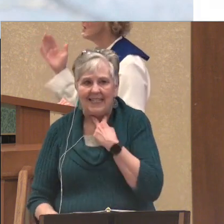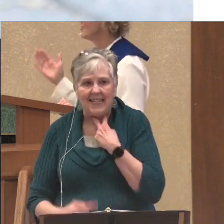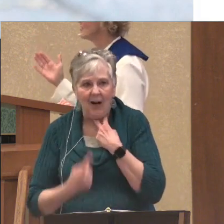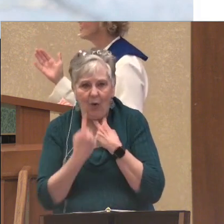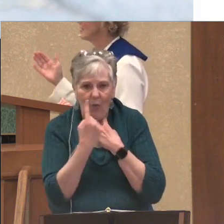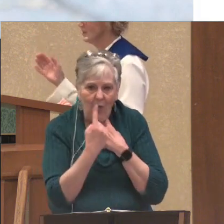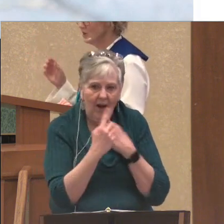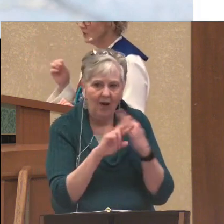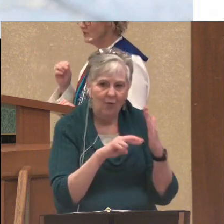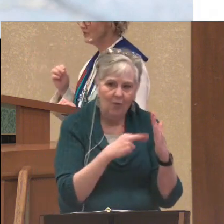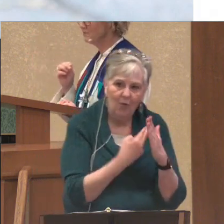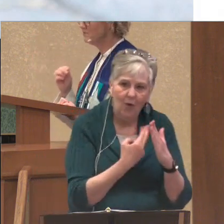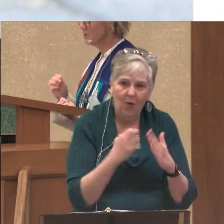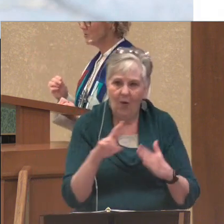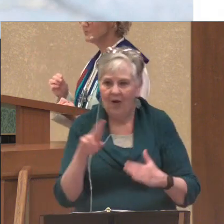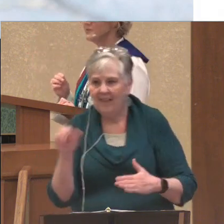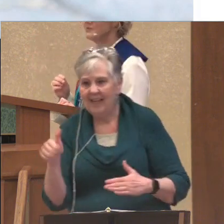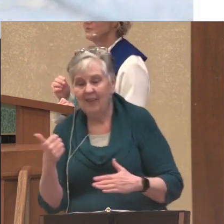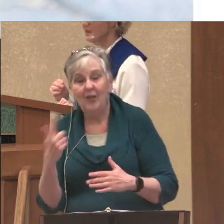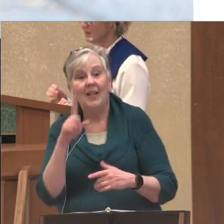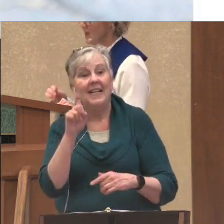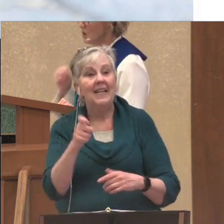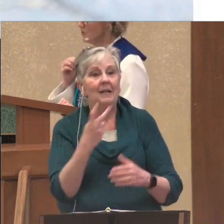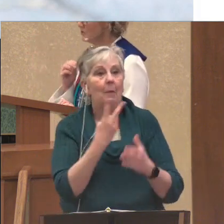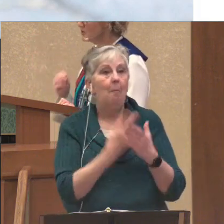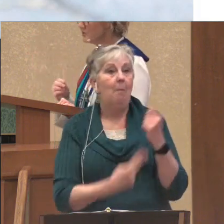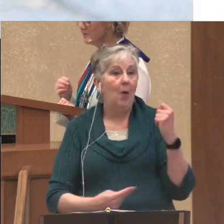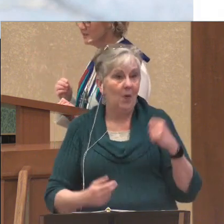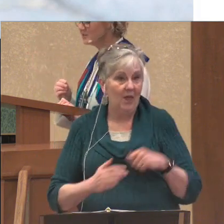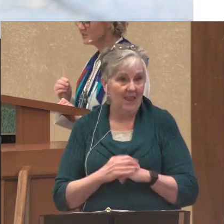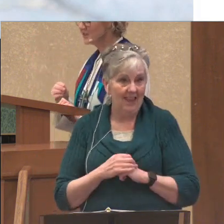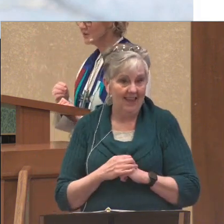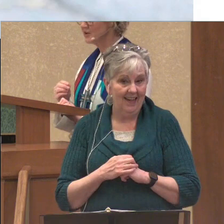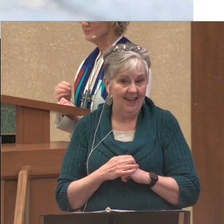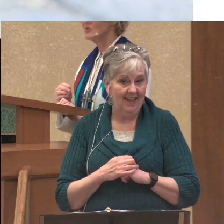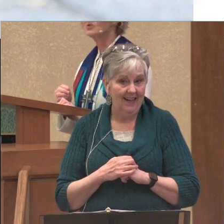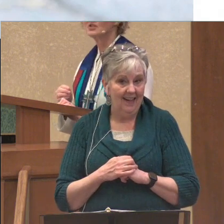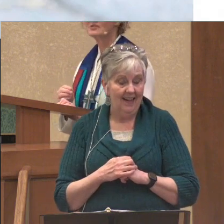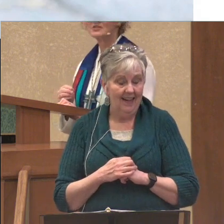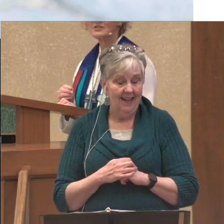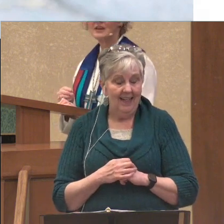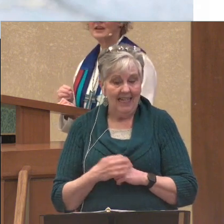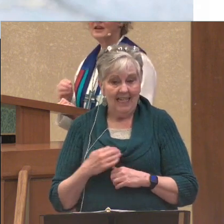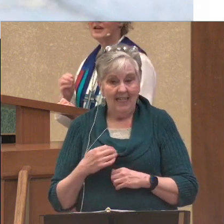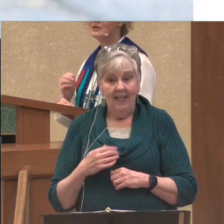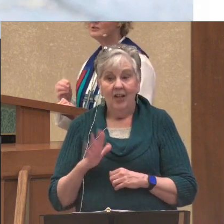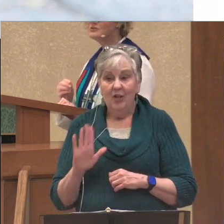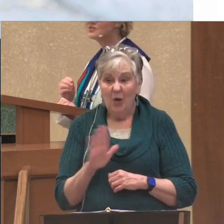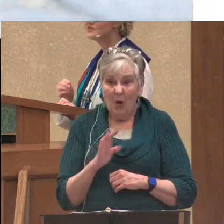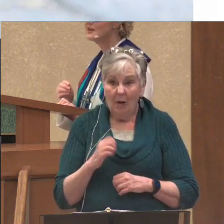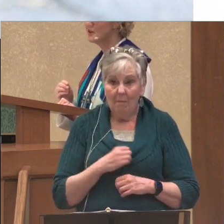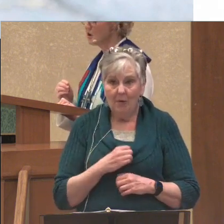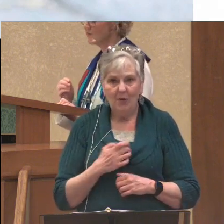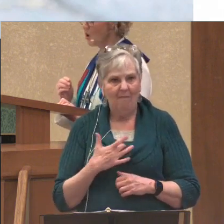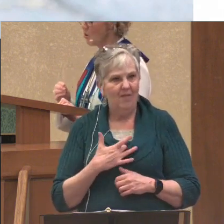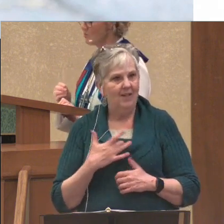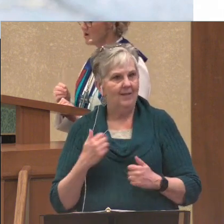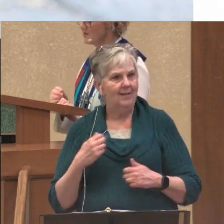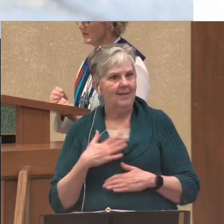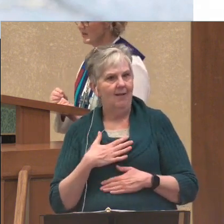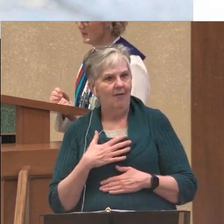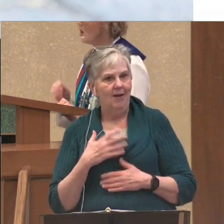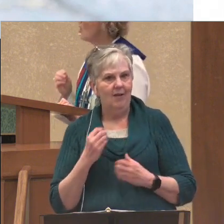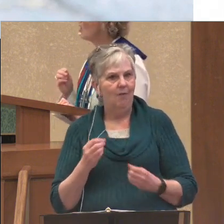or the other. We need both. When you experience scary emotions and lose sight of